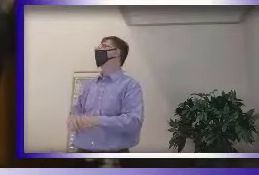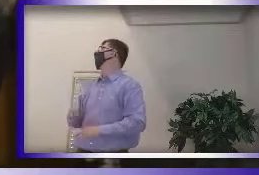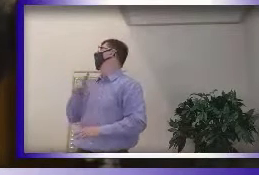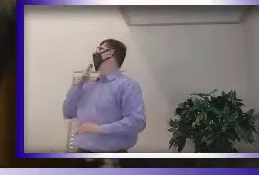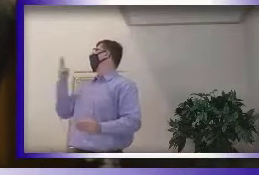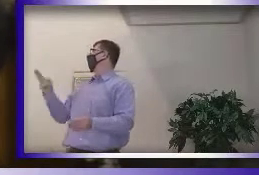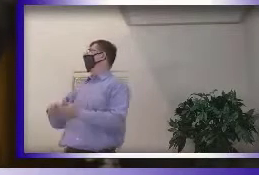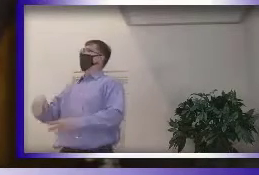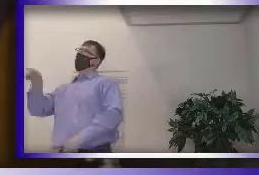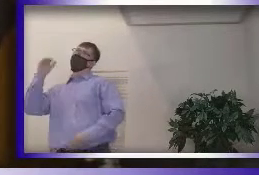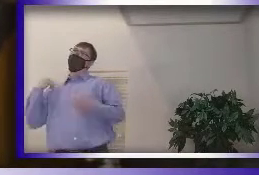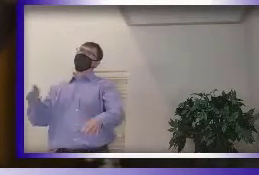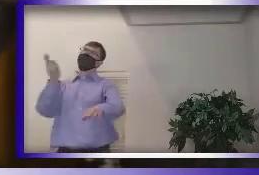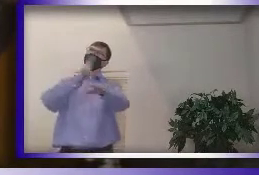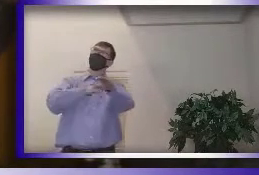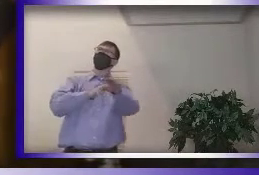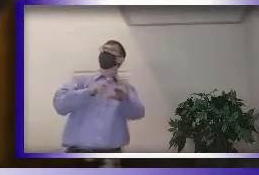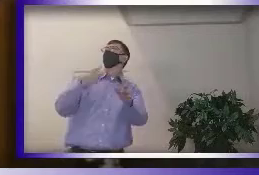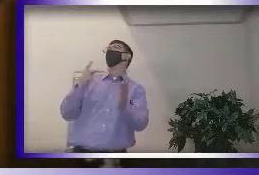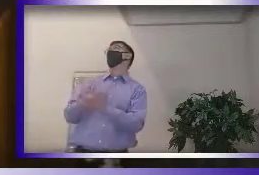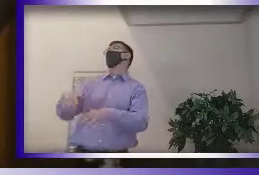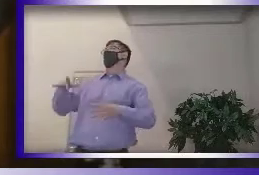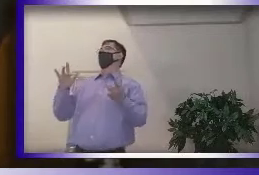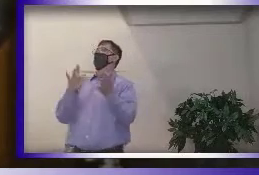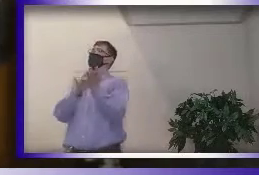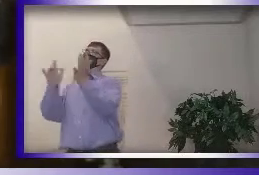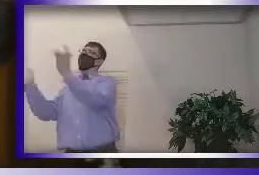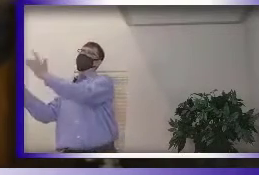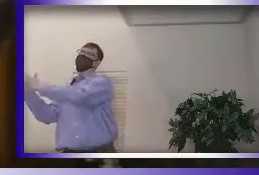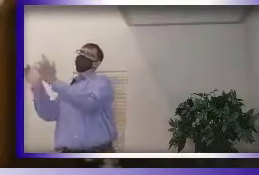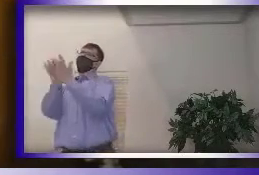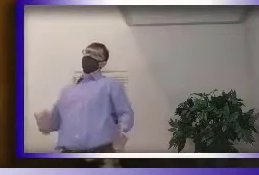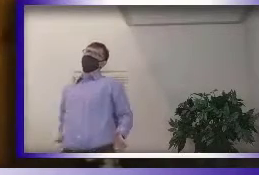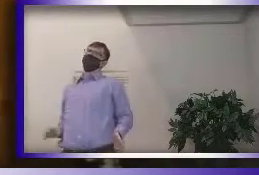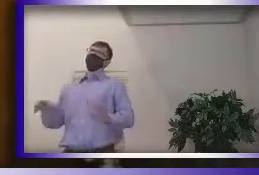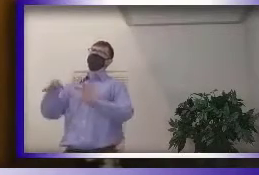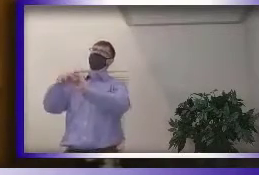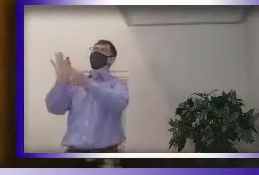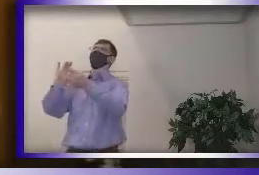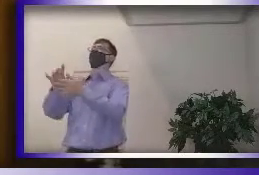that even when it was spoken, it would heal the sick and raise the dead?